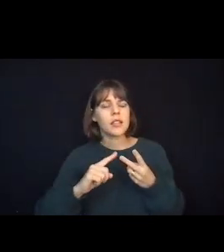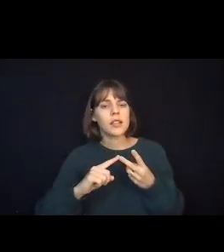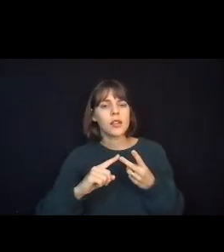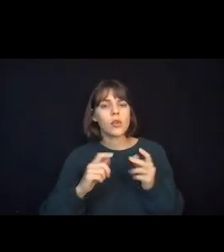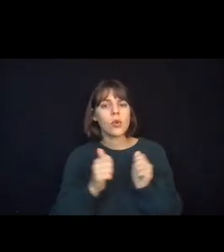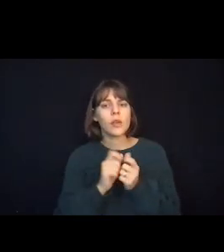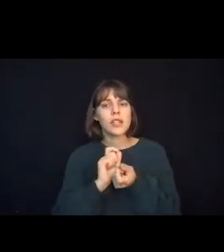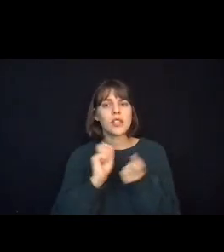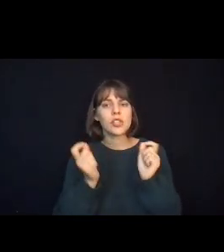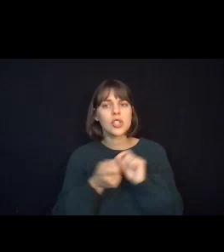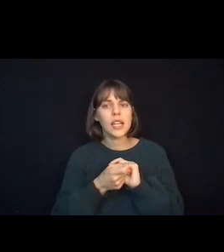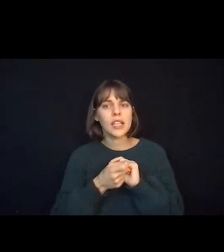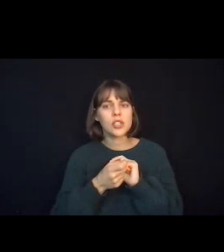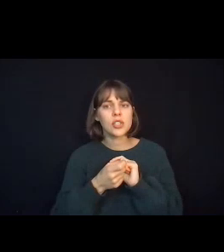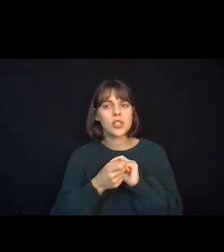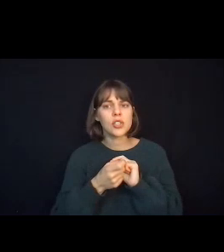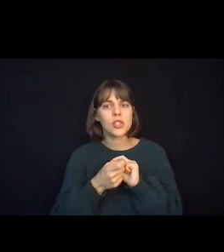change in,